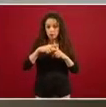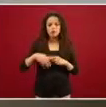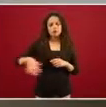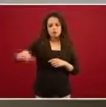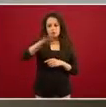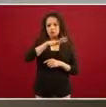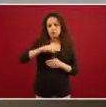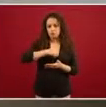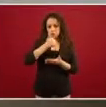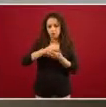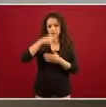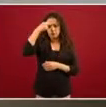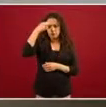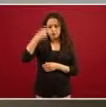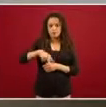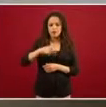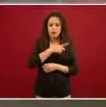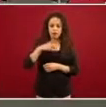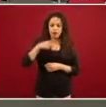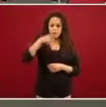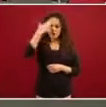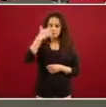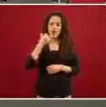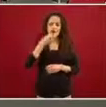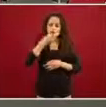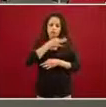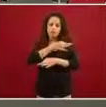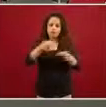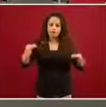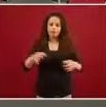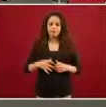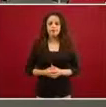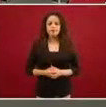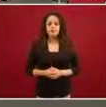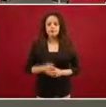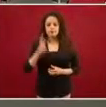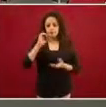the information to the Mexico City government, and they will present it to you.